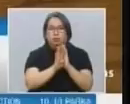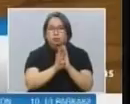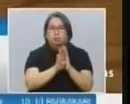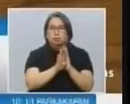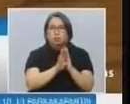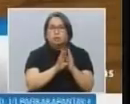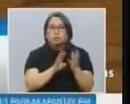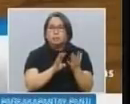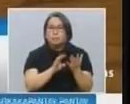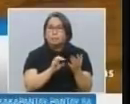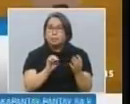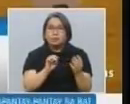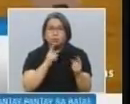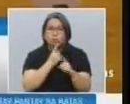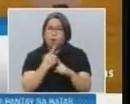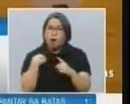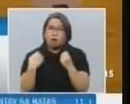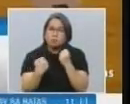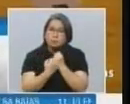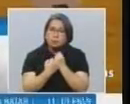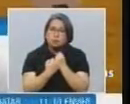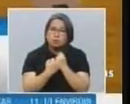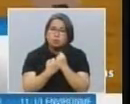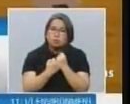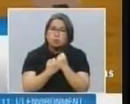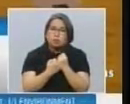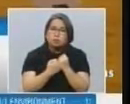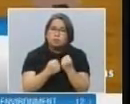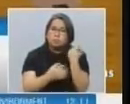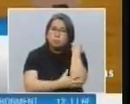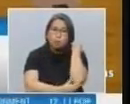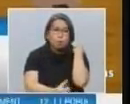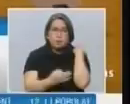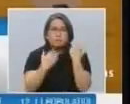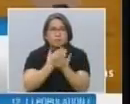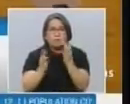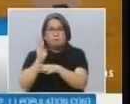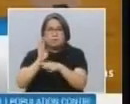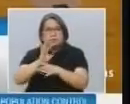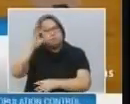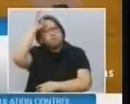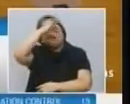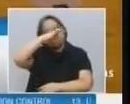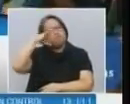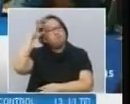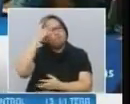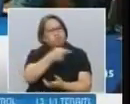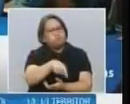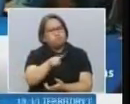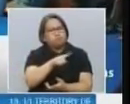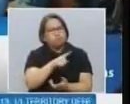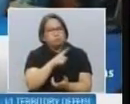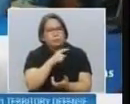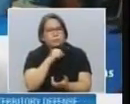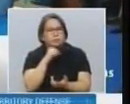no amount of subsidy can help the poor if some businesses take advantage of their situation to make